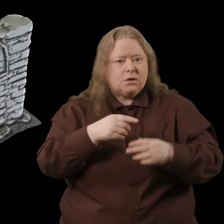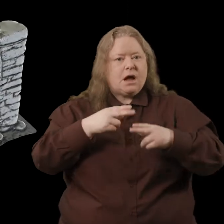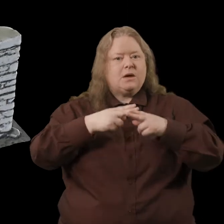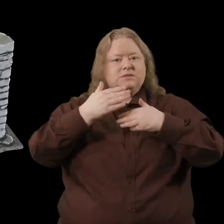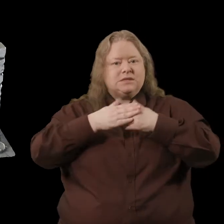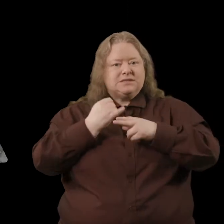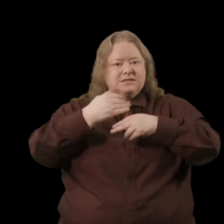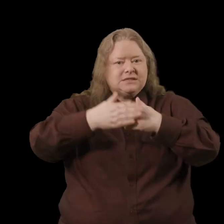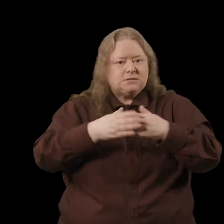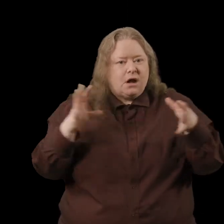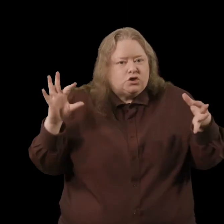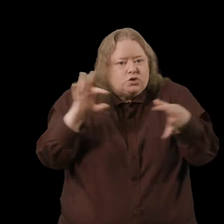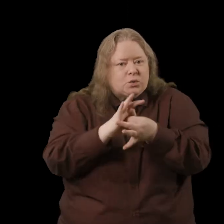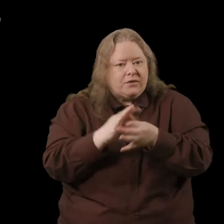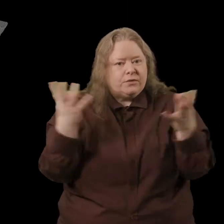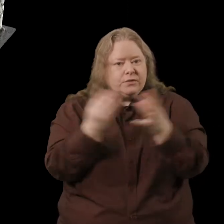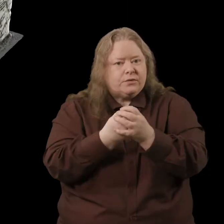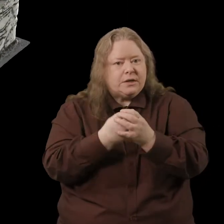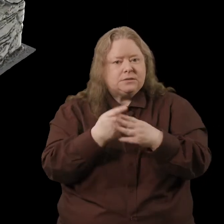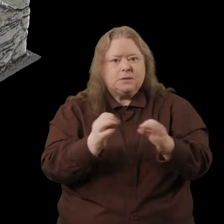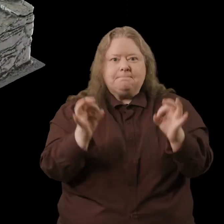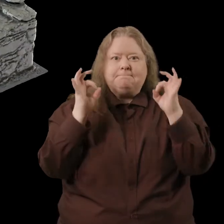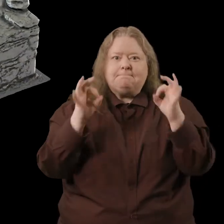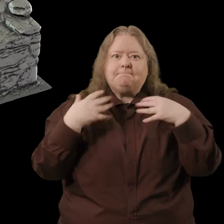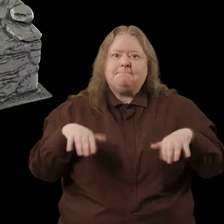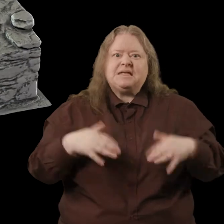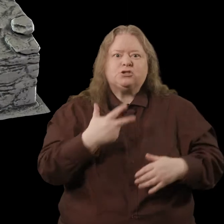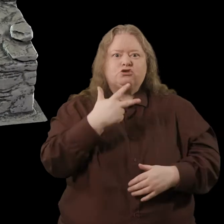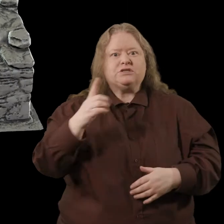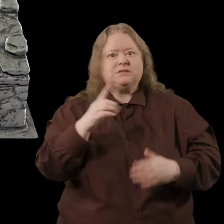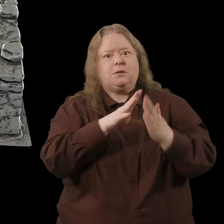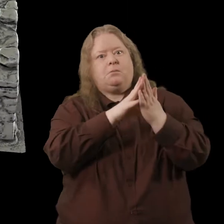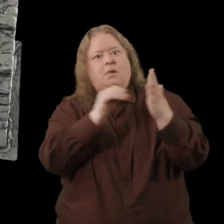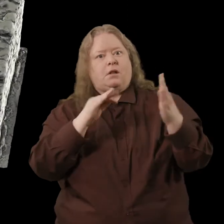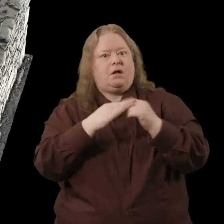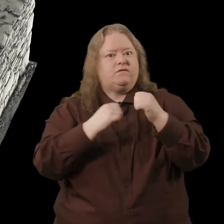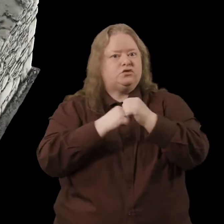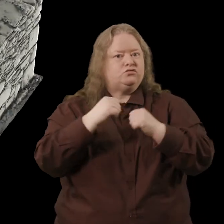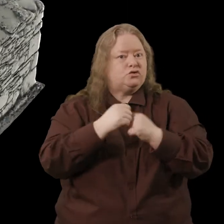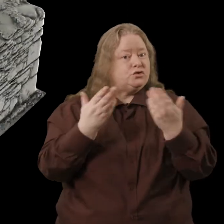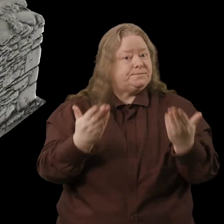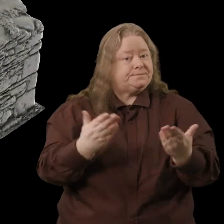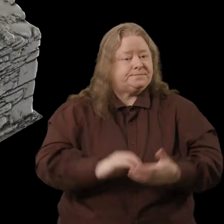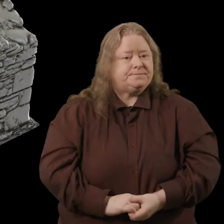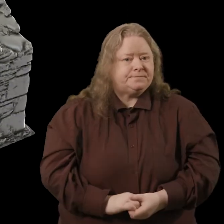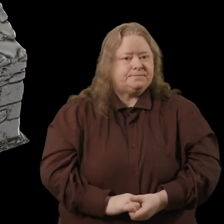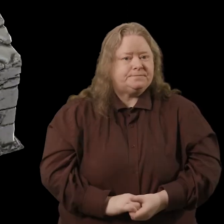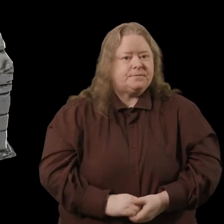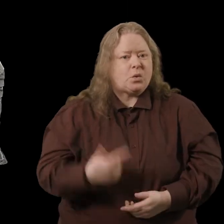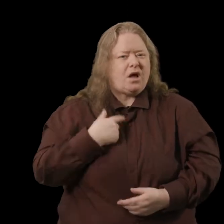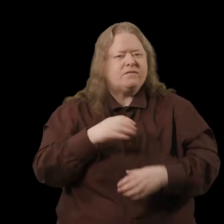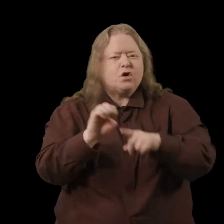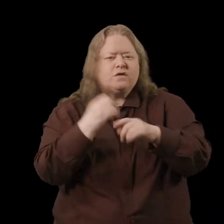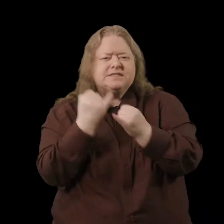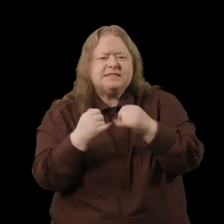the interior. It's all joined together and it gives us this amazing three-dimensional model of the structure. We have enough detail